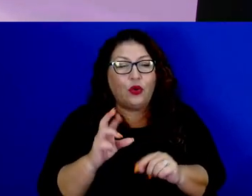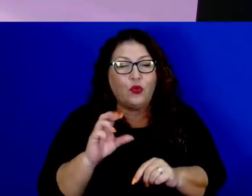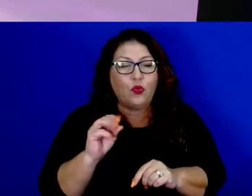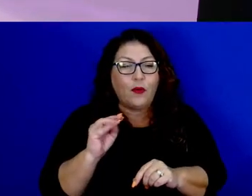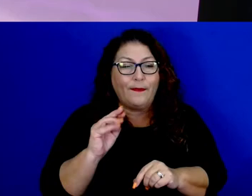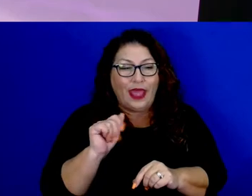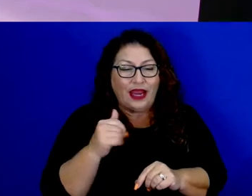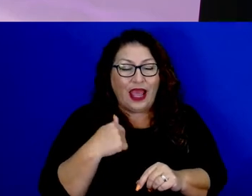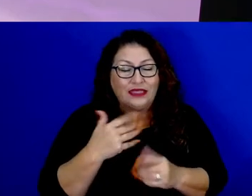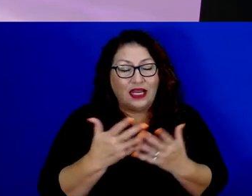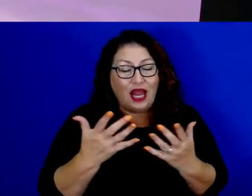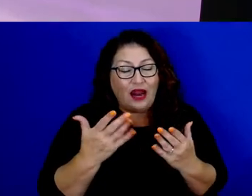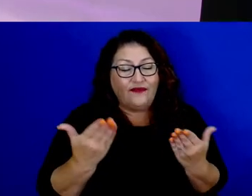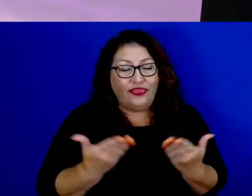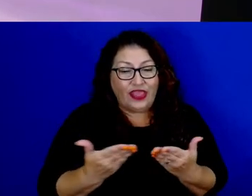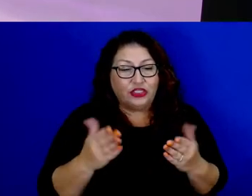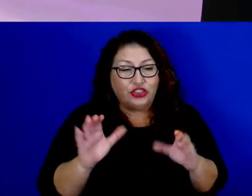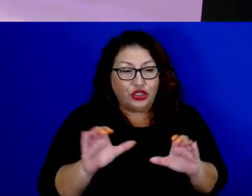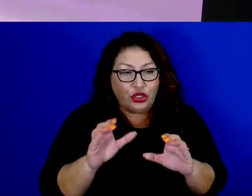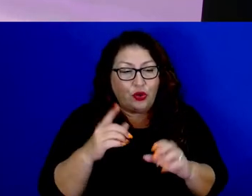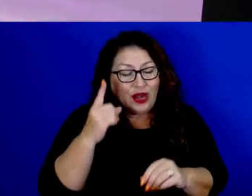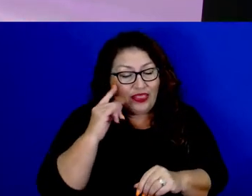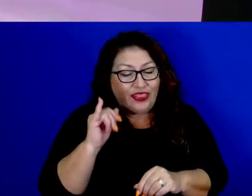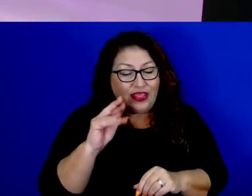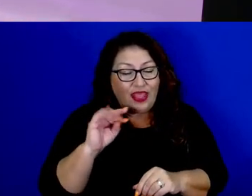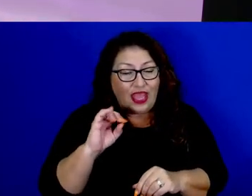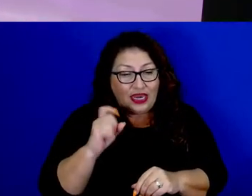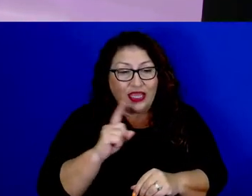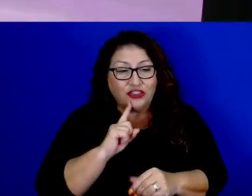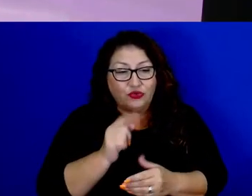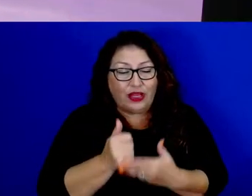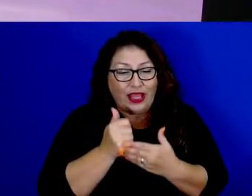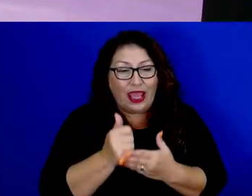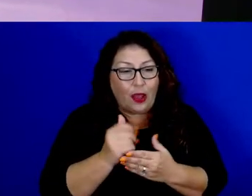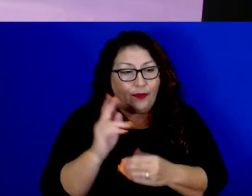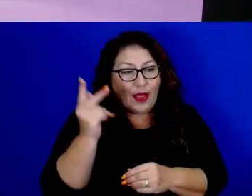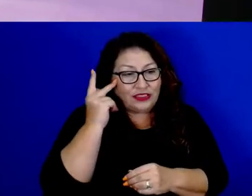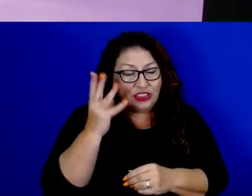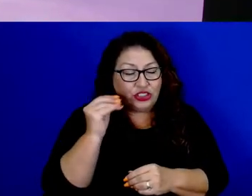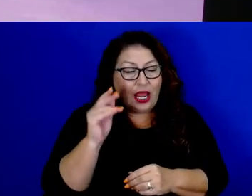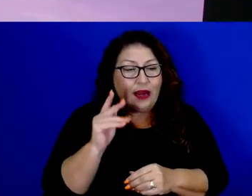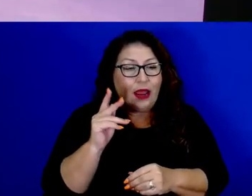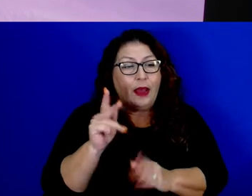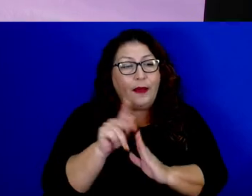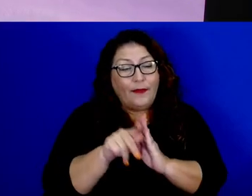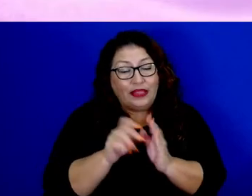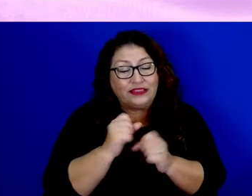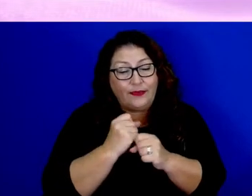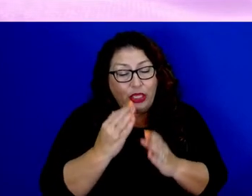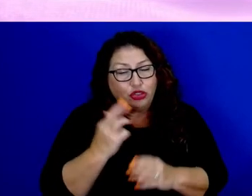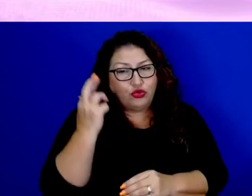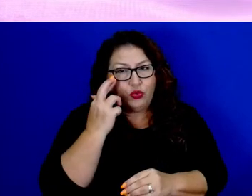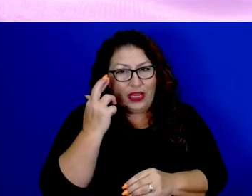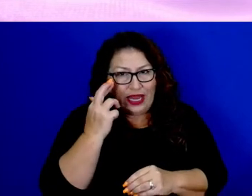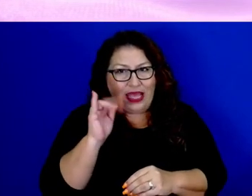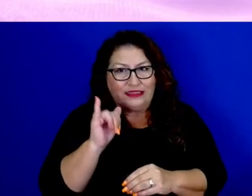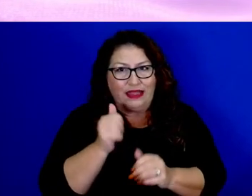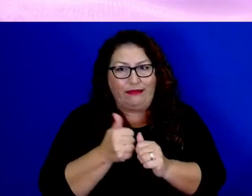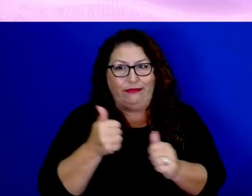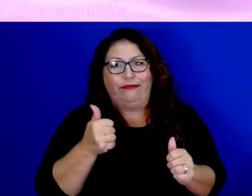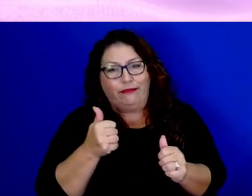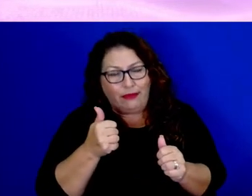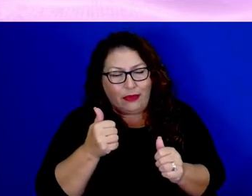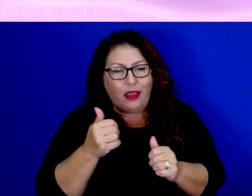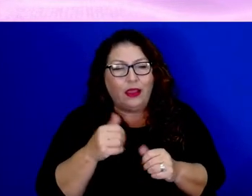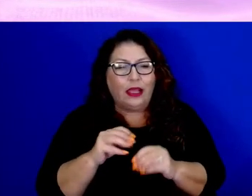that the index has helped the politicians and policymakers in Romania to realize the gap even clearly. Yeah, so that's